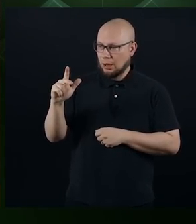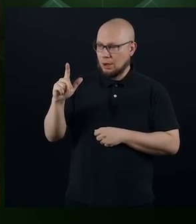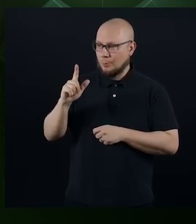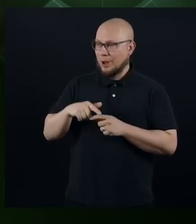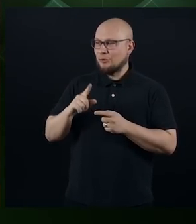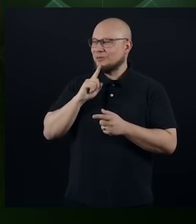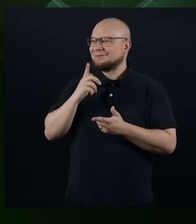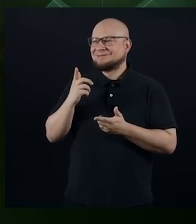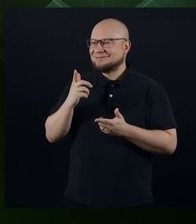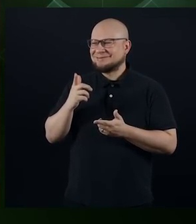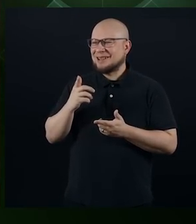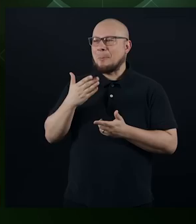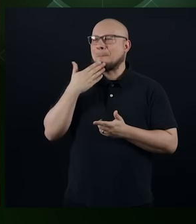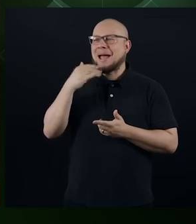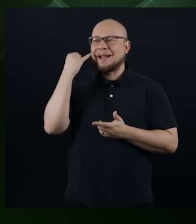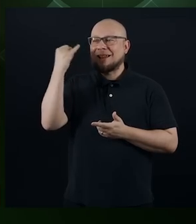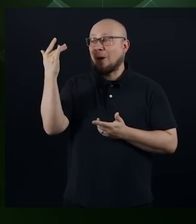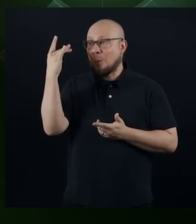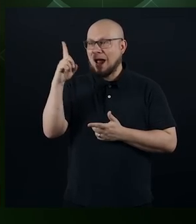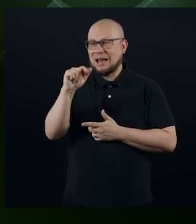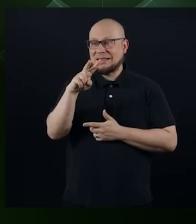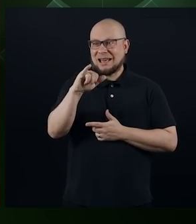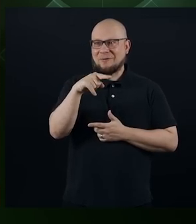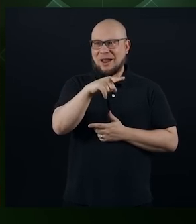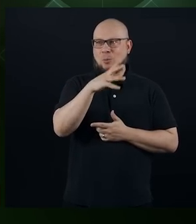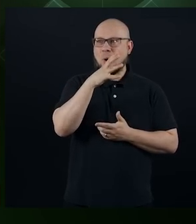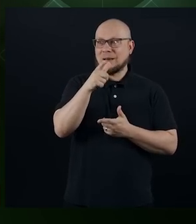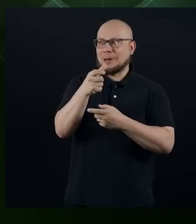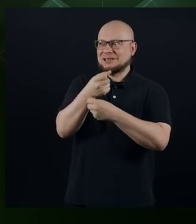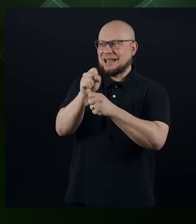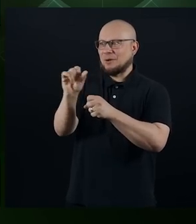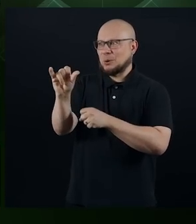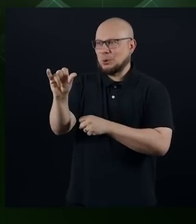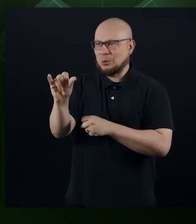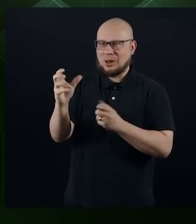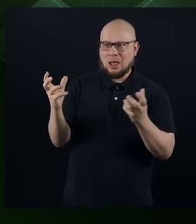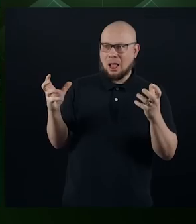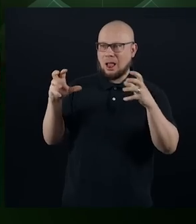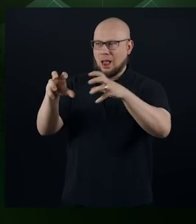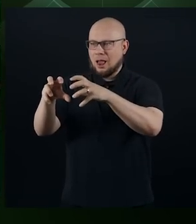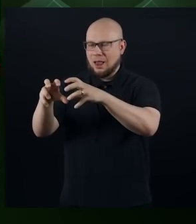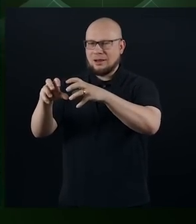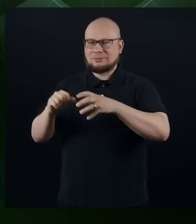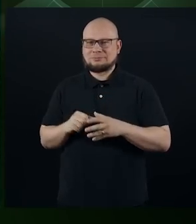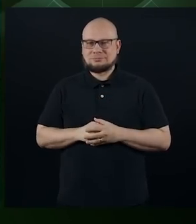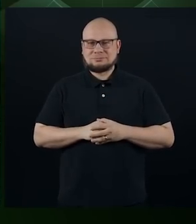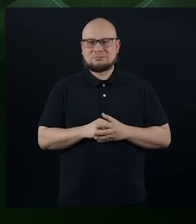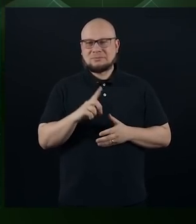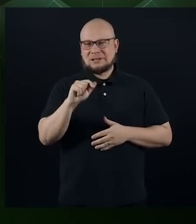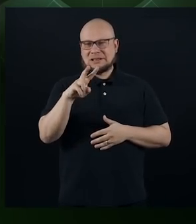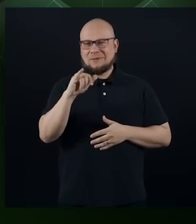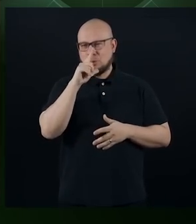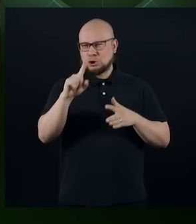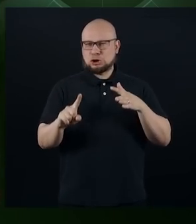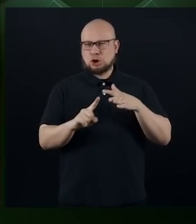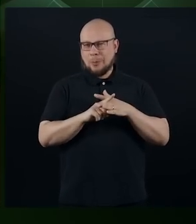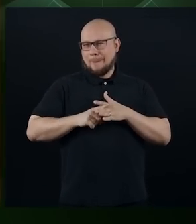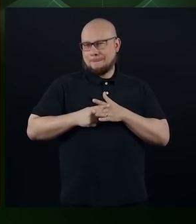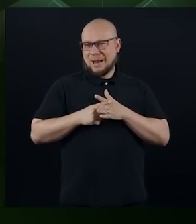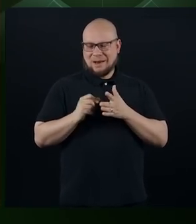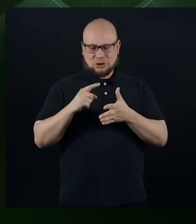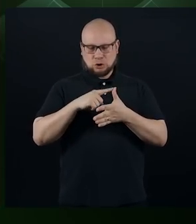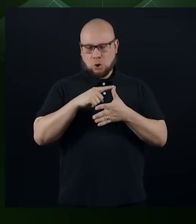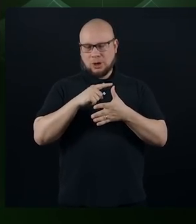it's exactly what Davy Jones wants. So I won't spoil it too much, but Davy Jones shows up right at the start of our story, and you